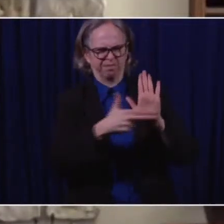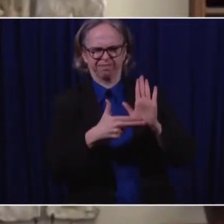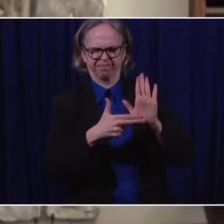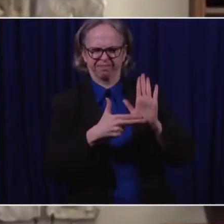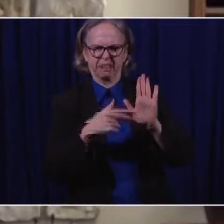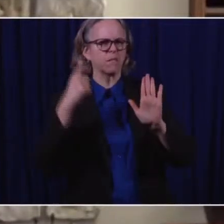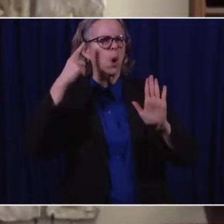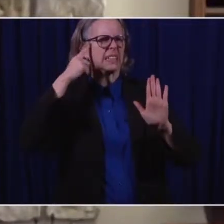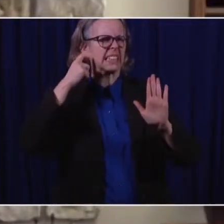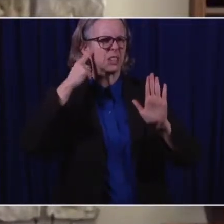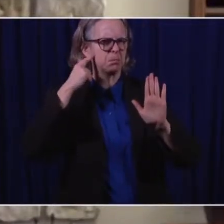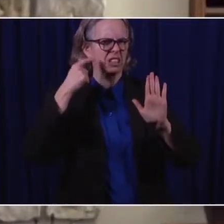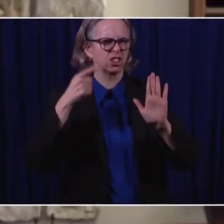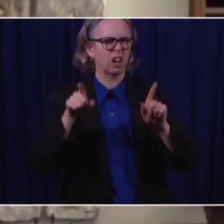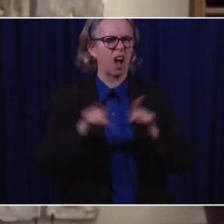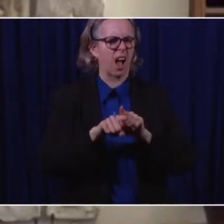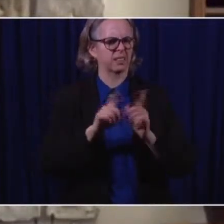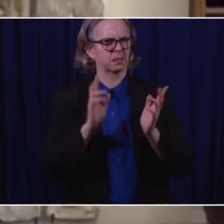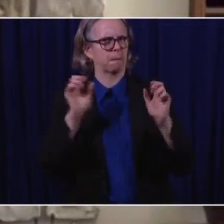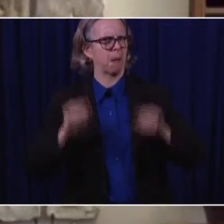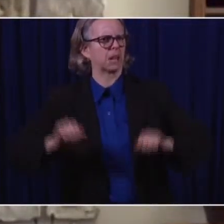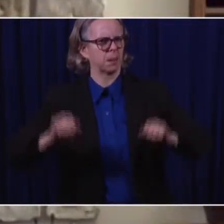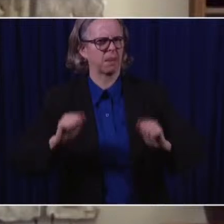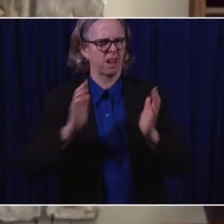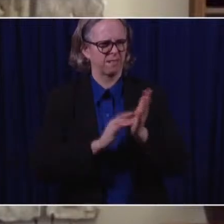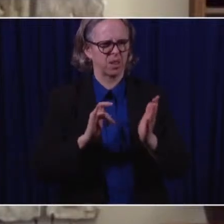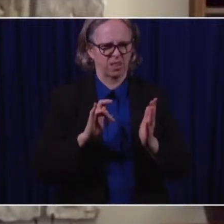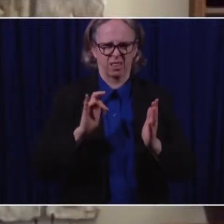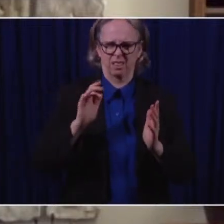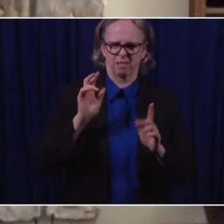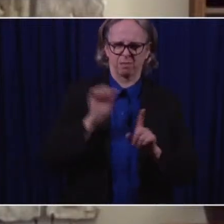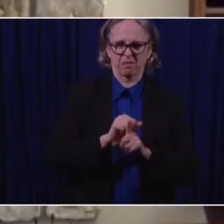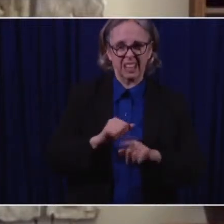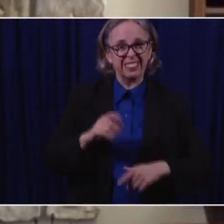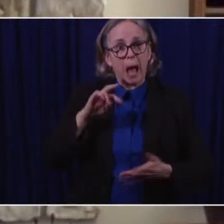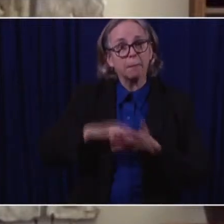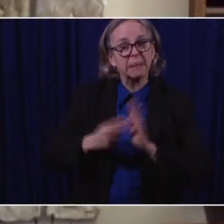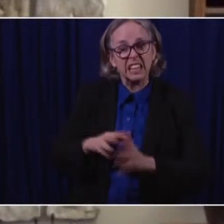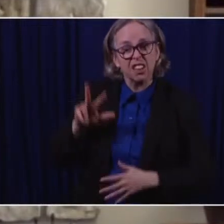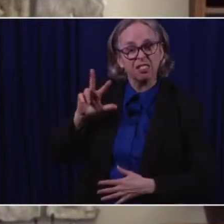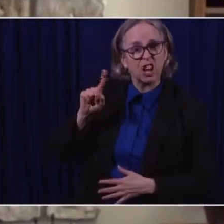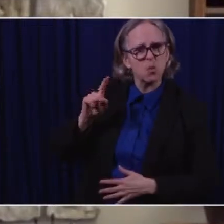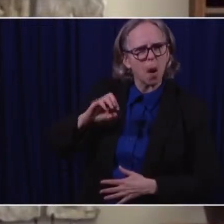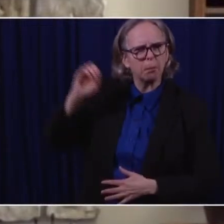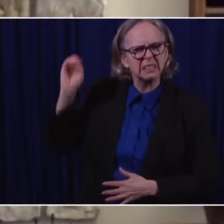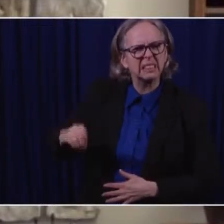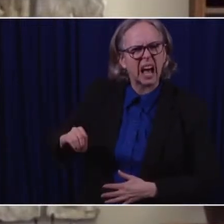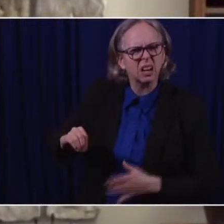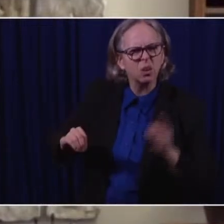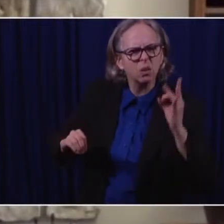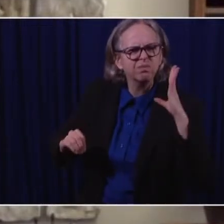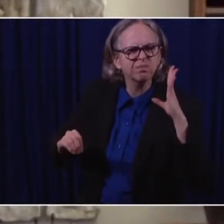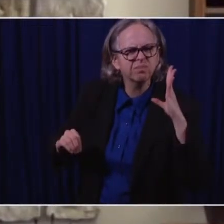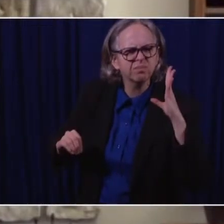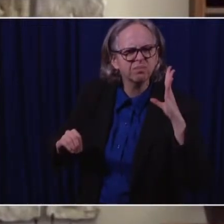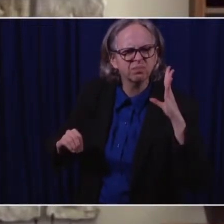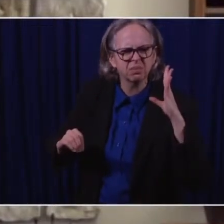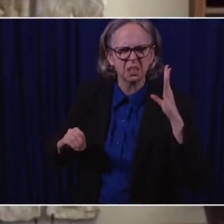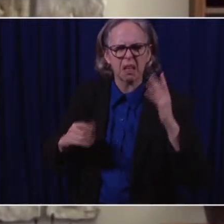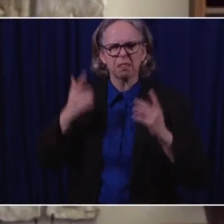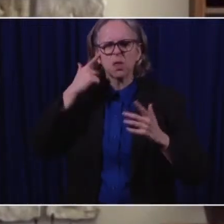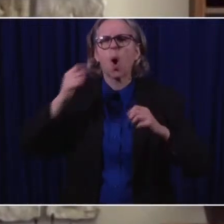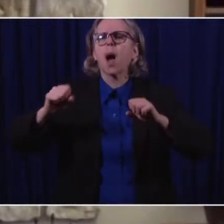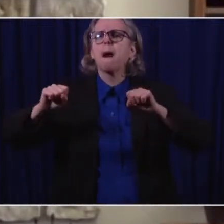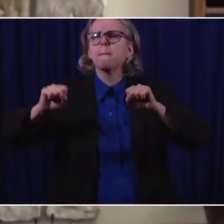fraudulent activity. So that's 31% of those right off the top that they believed were fraudulent.